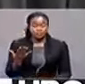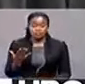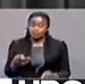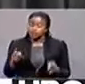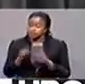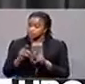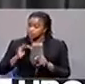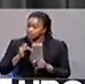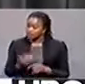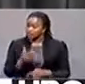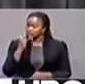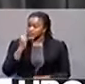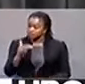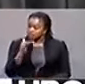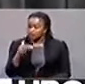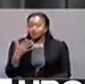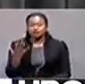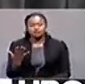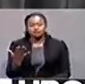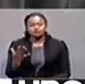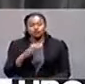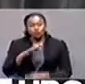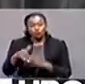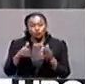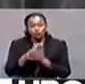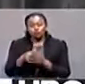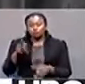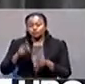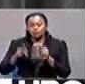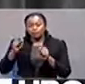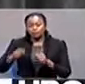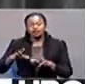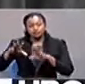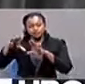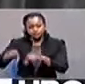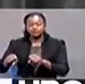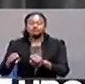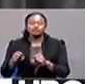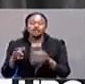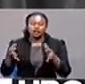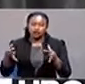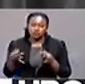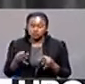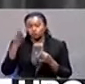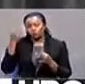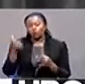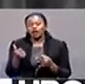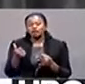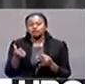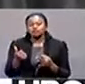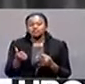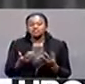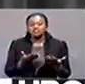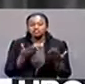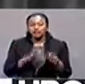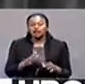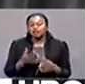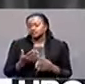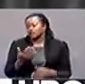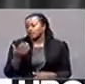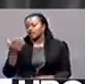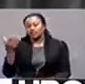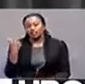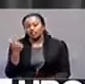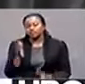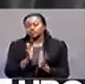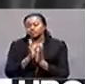Speaker, to hold those accountable for the loss of lives in the last general elections,